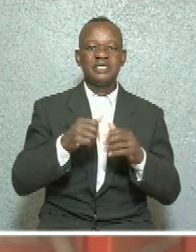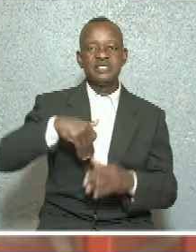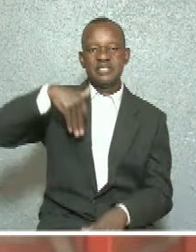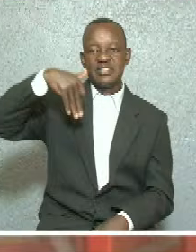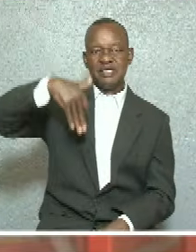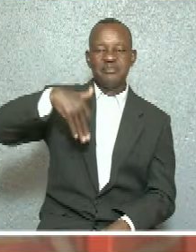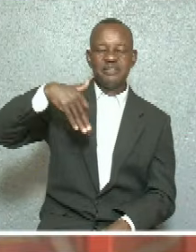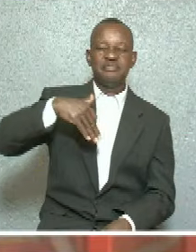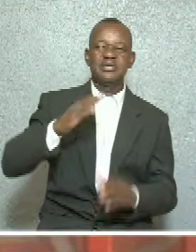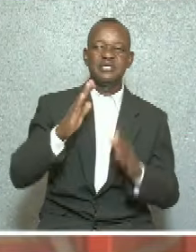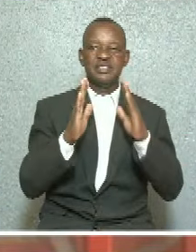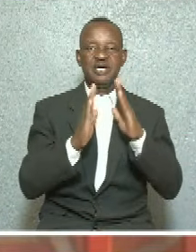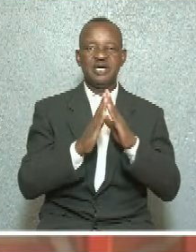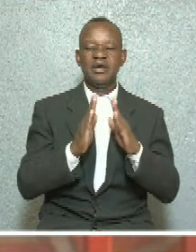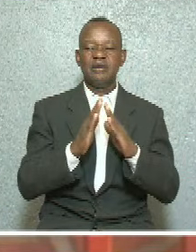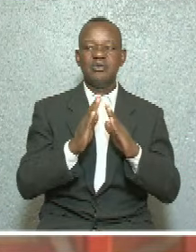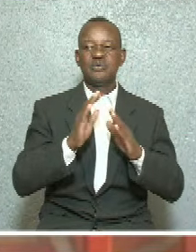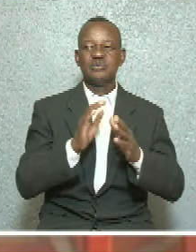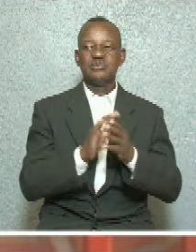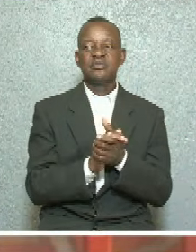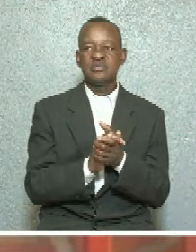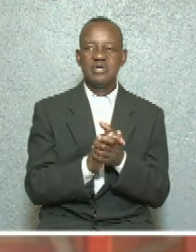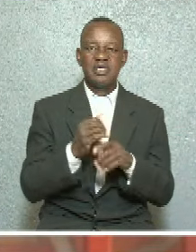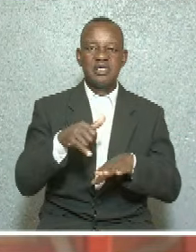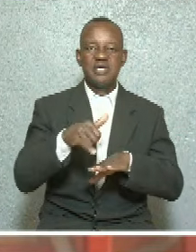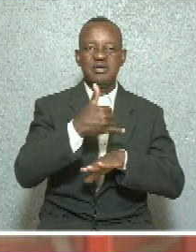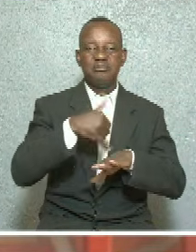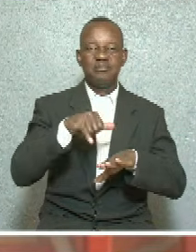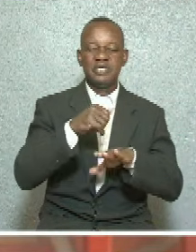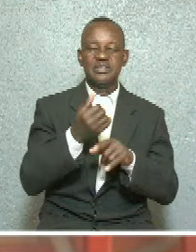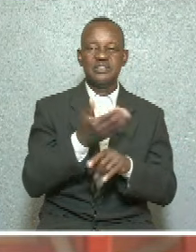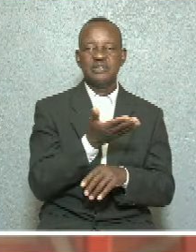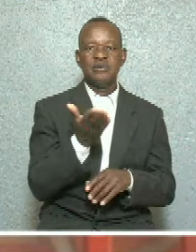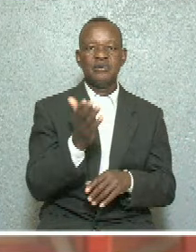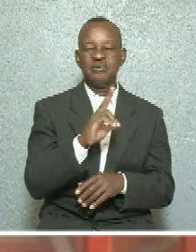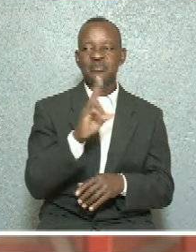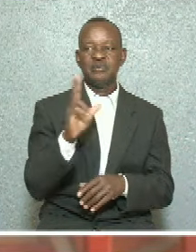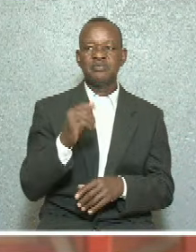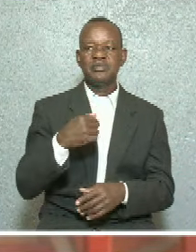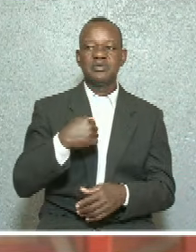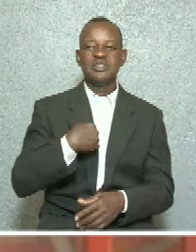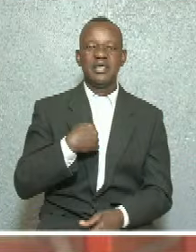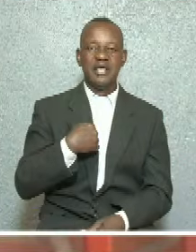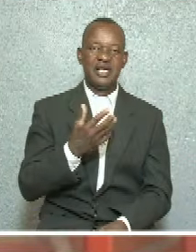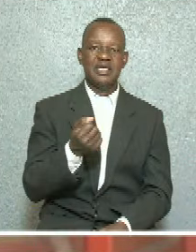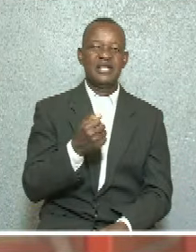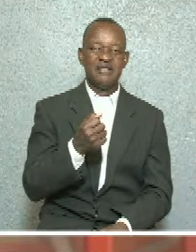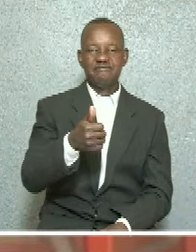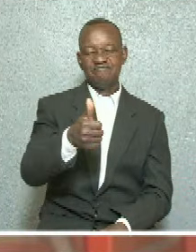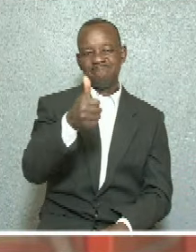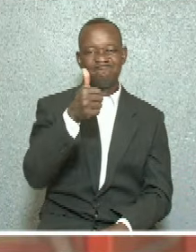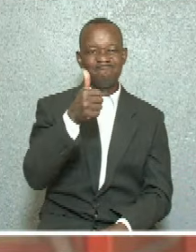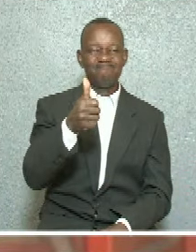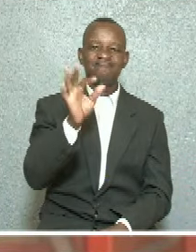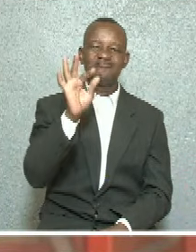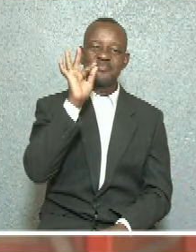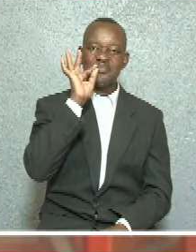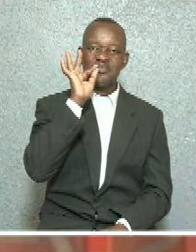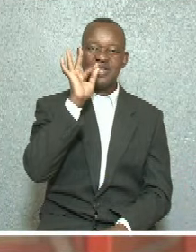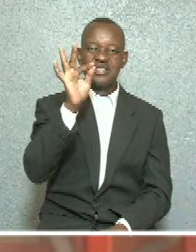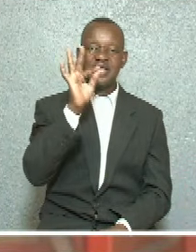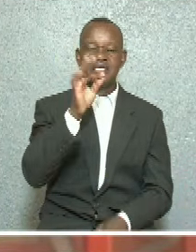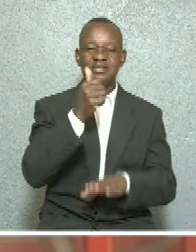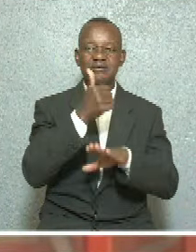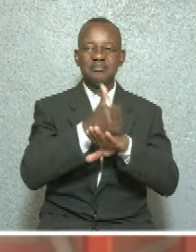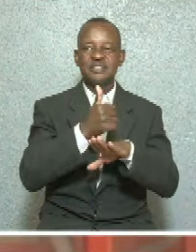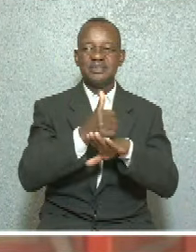that, in giving back, I then got this amazing opportunity to be back home as I am,